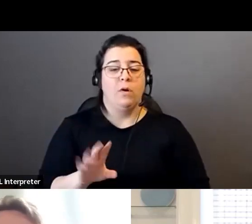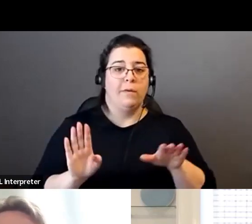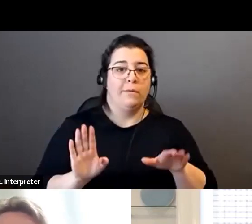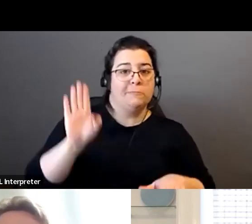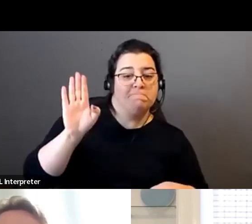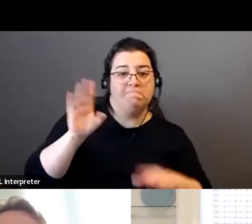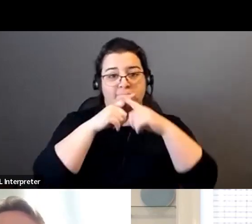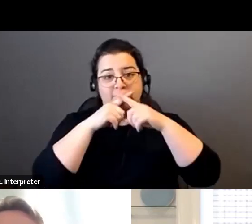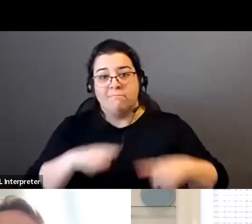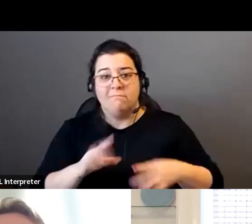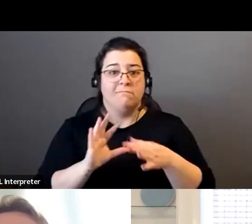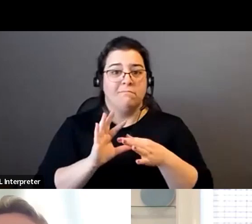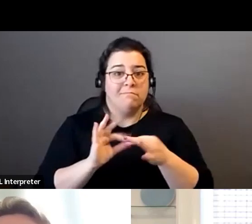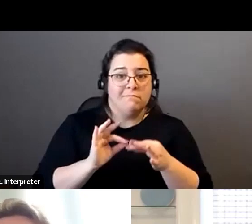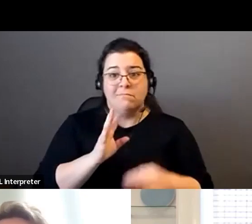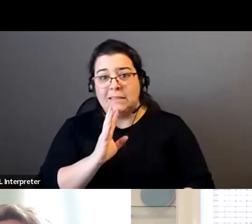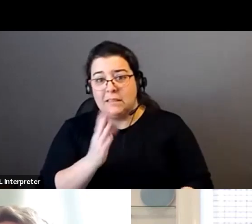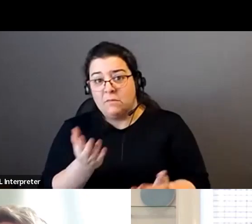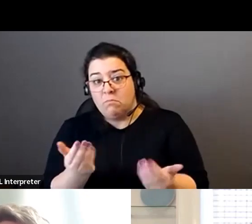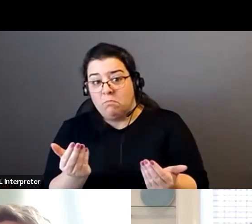unmute yourself and ask yourself.